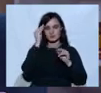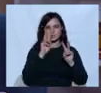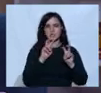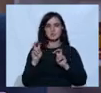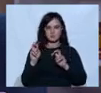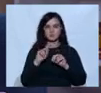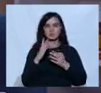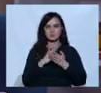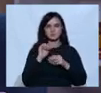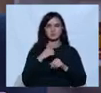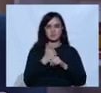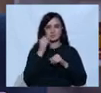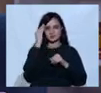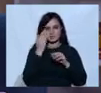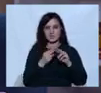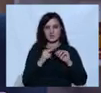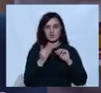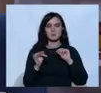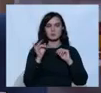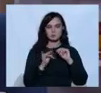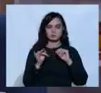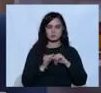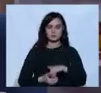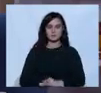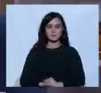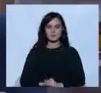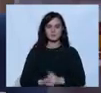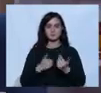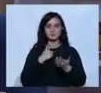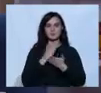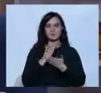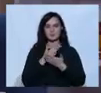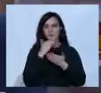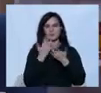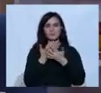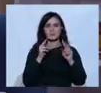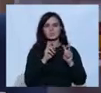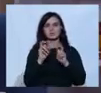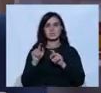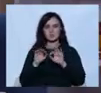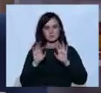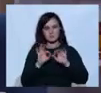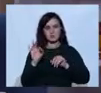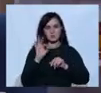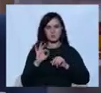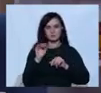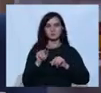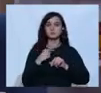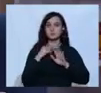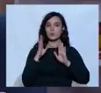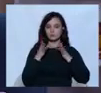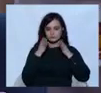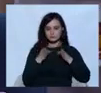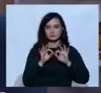dependent on the sea. And this plays into our play when the character Antonio, who is a